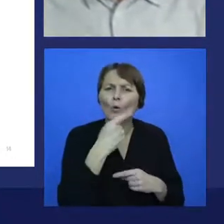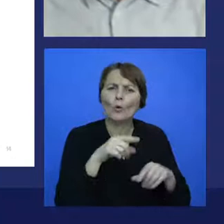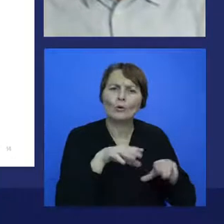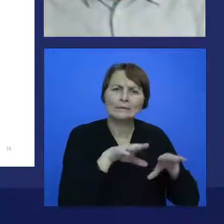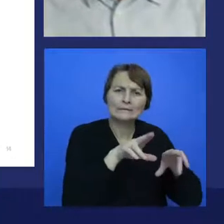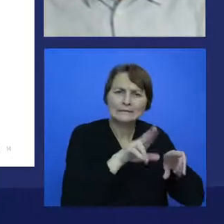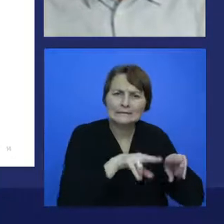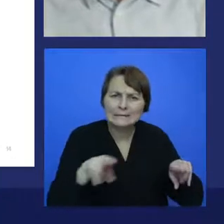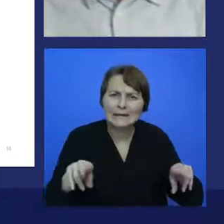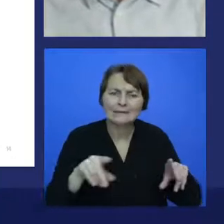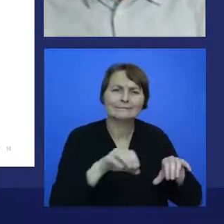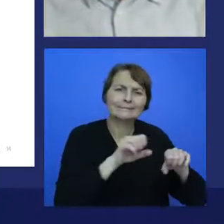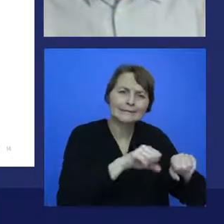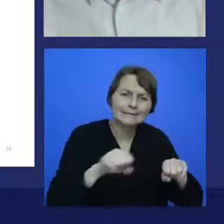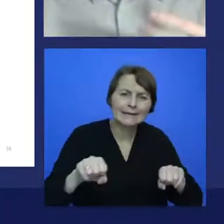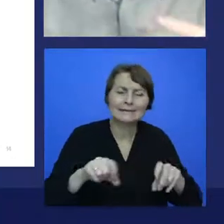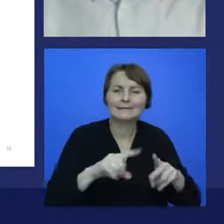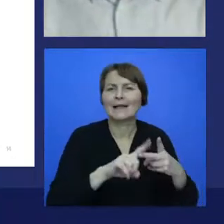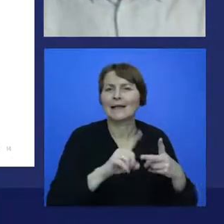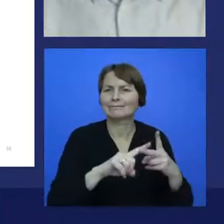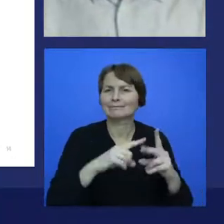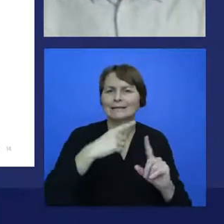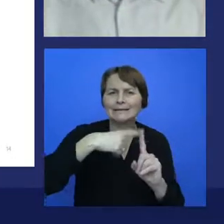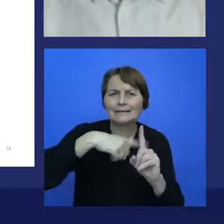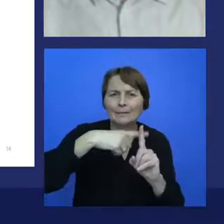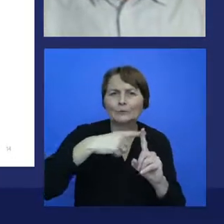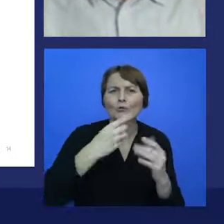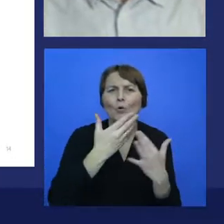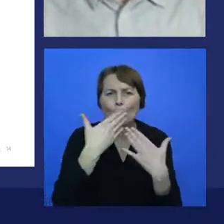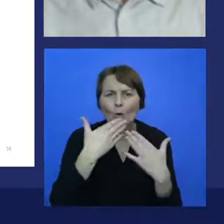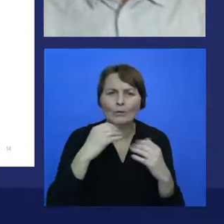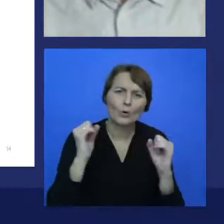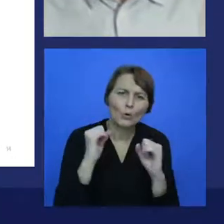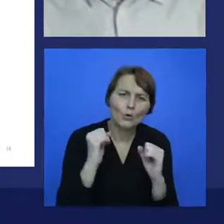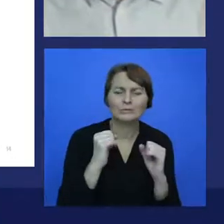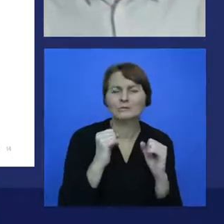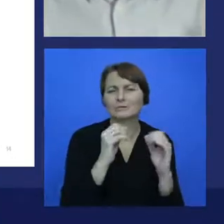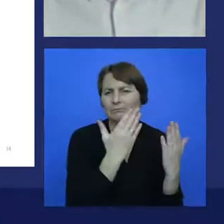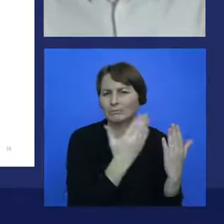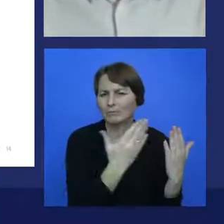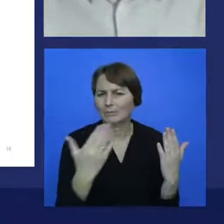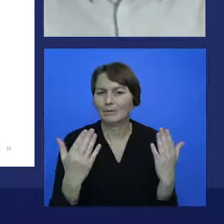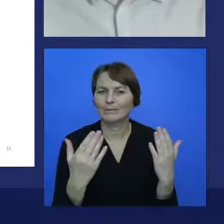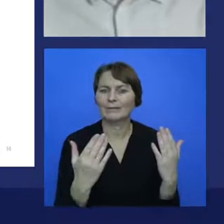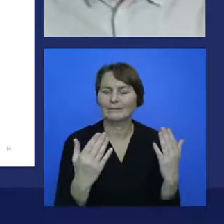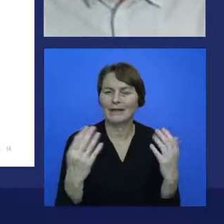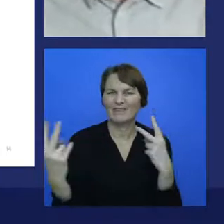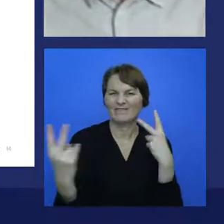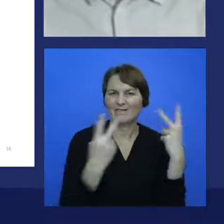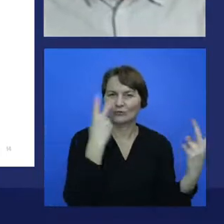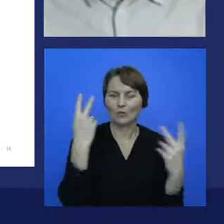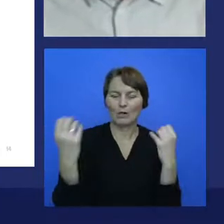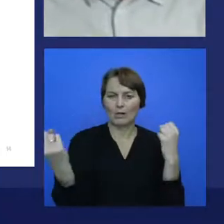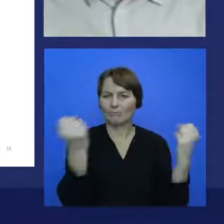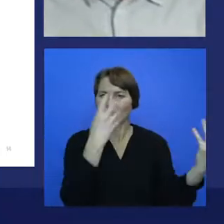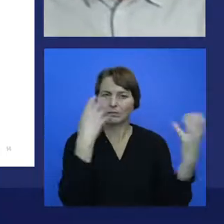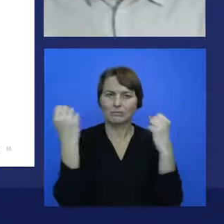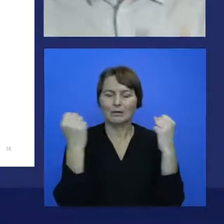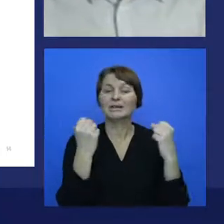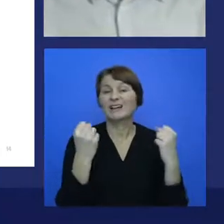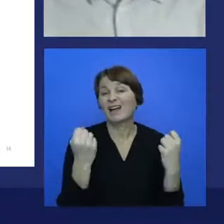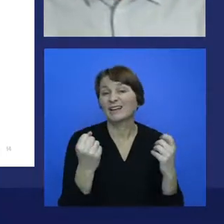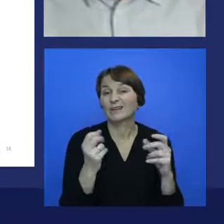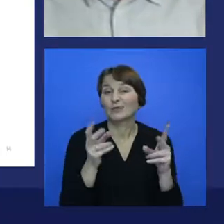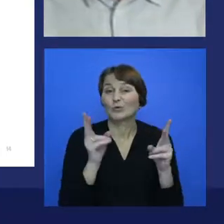quality, lots and lots of different pieces of data. And this is how, just an idea of how we would visualize that. So in a traditional portal, in a 2D